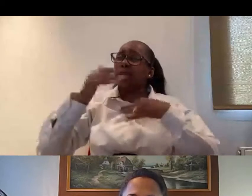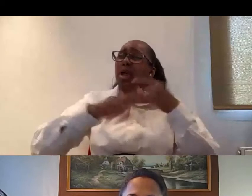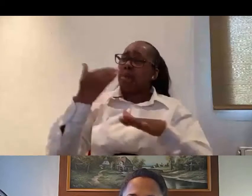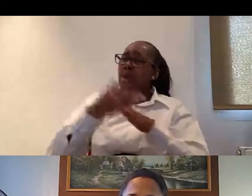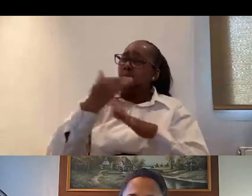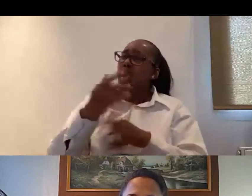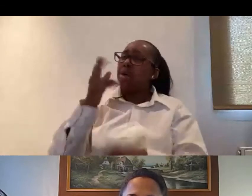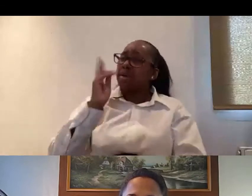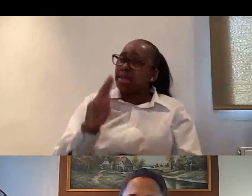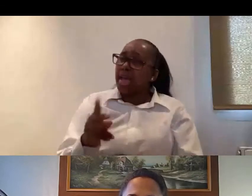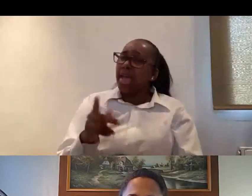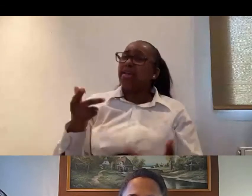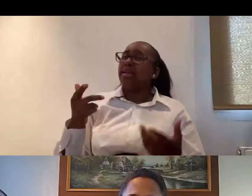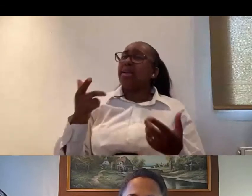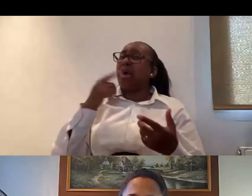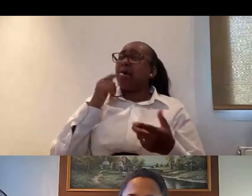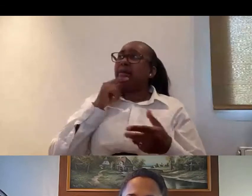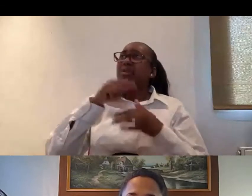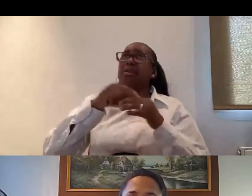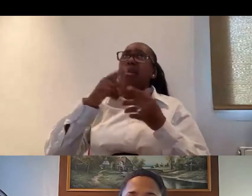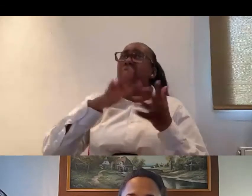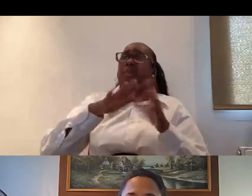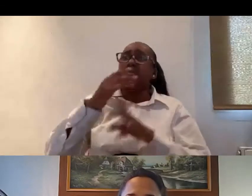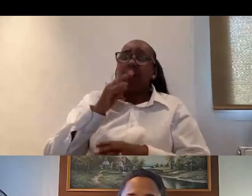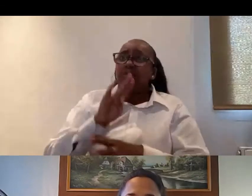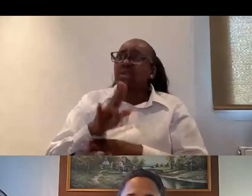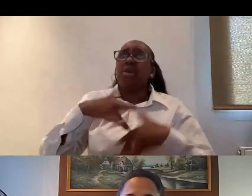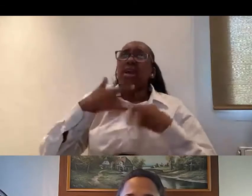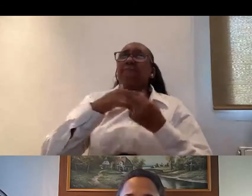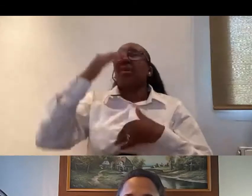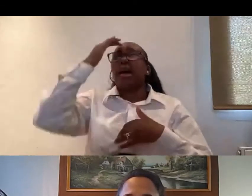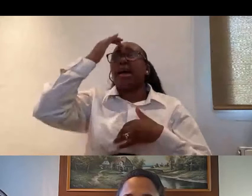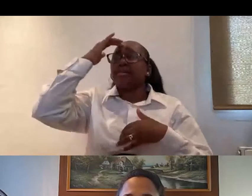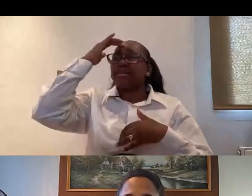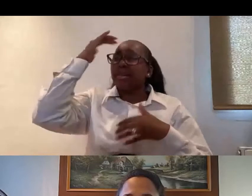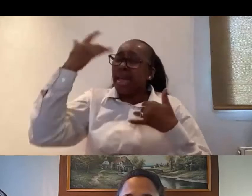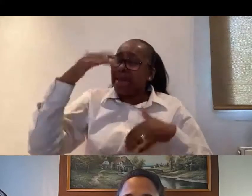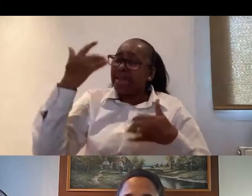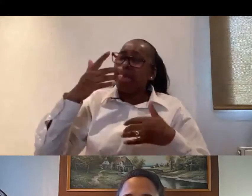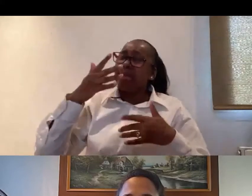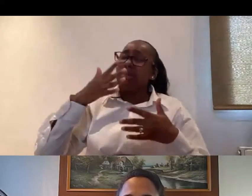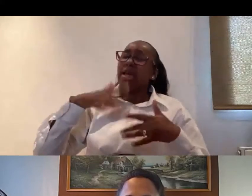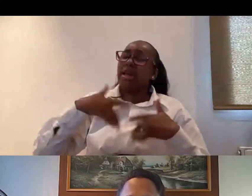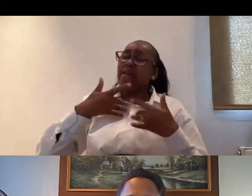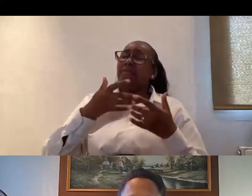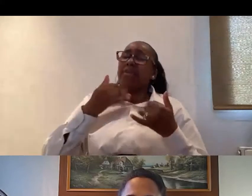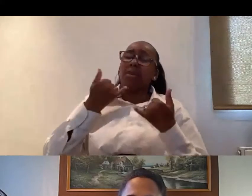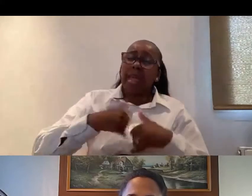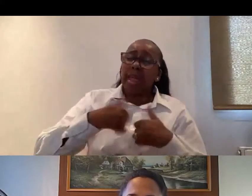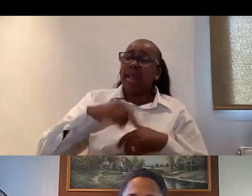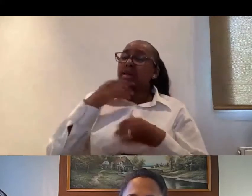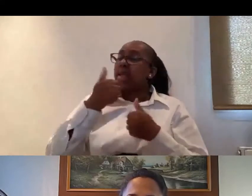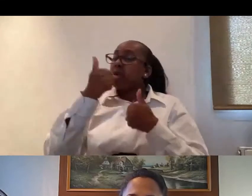I get to a certain time of day and I get headaches and I'm still quite poorly with it really. And I do get good days, I get bad